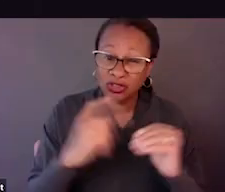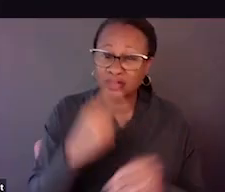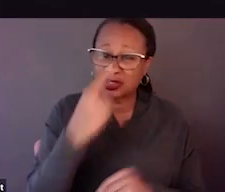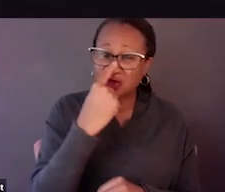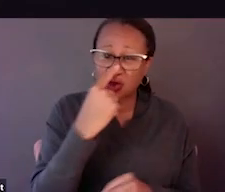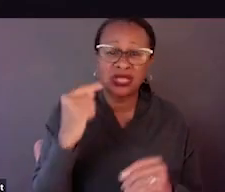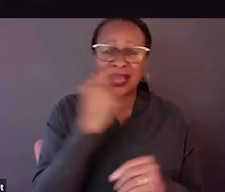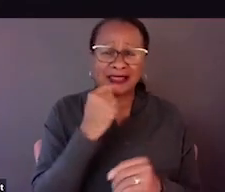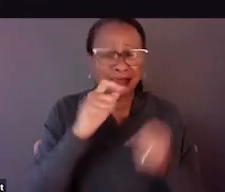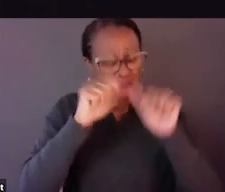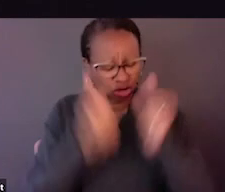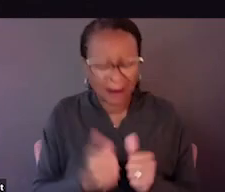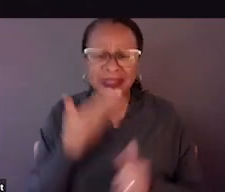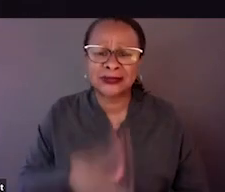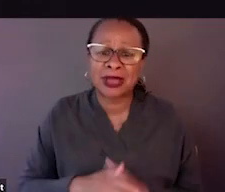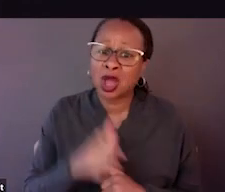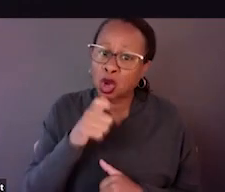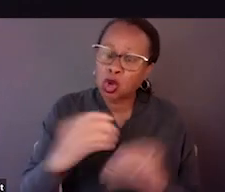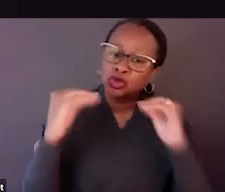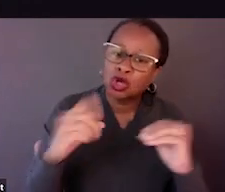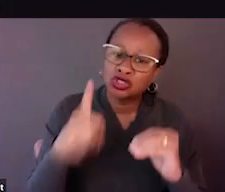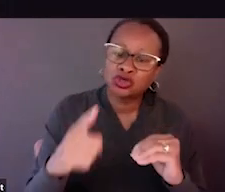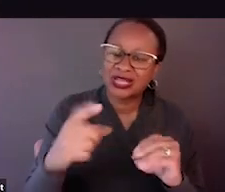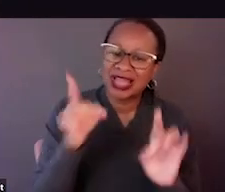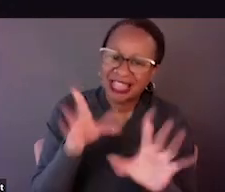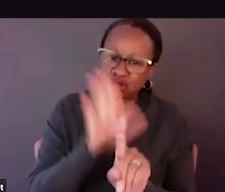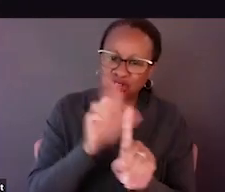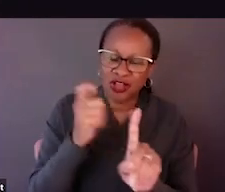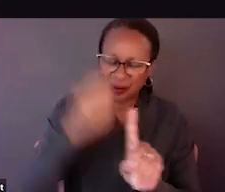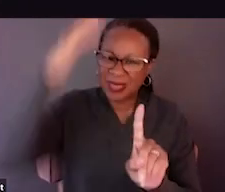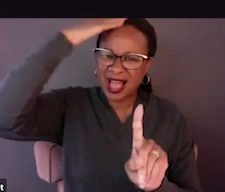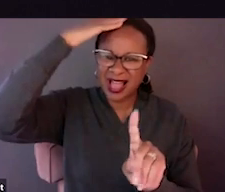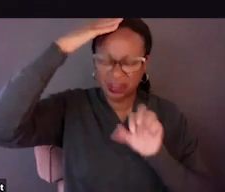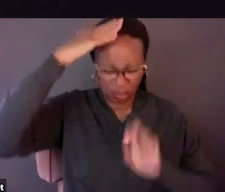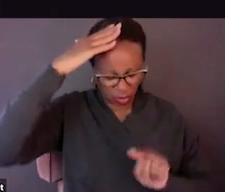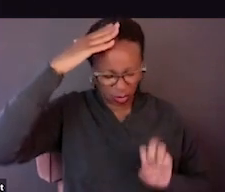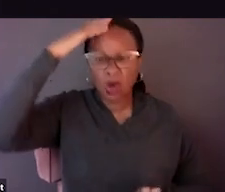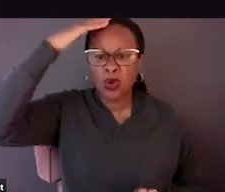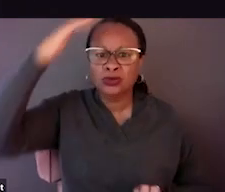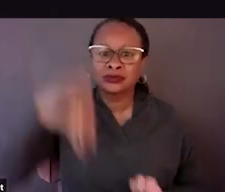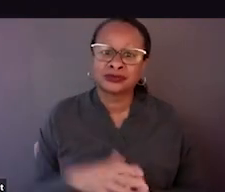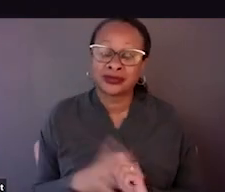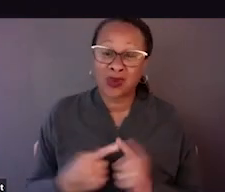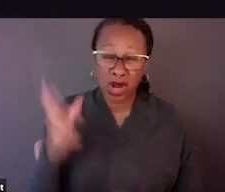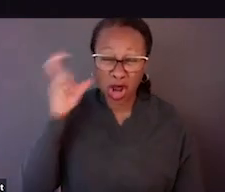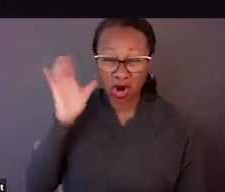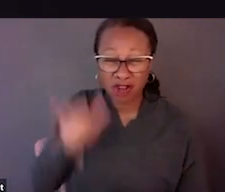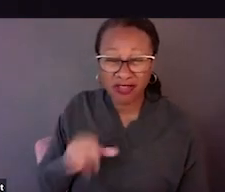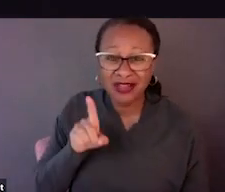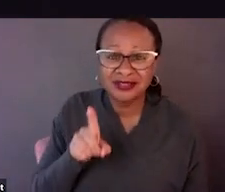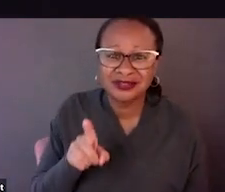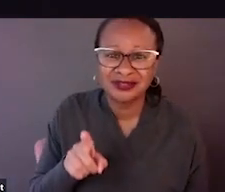bad. Who taught you how to hate yourself from the top of your head to the soles of your feet? And when I heard him say